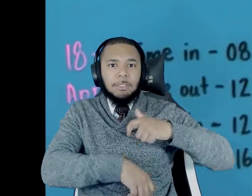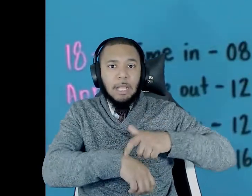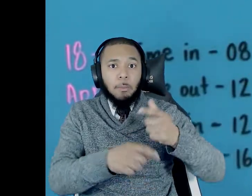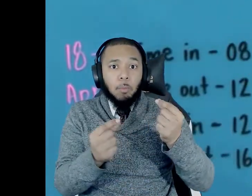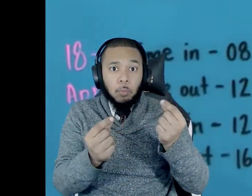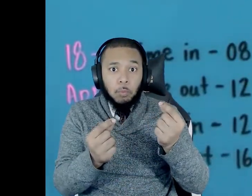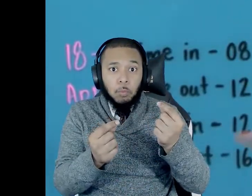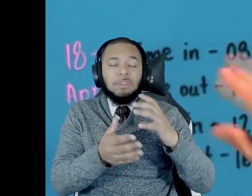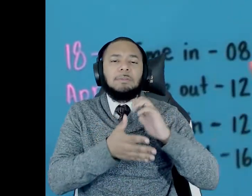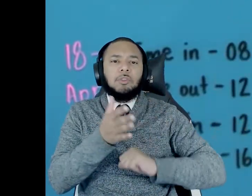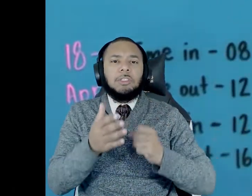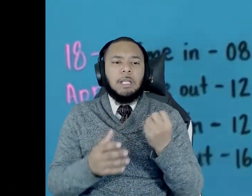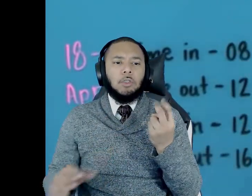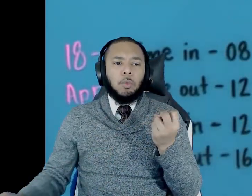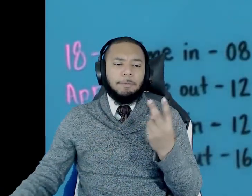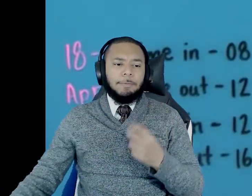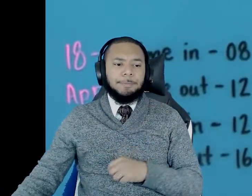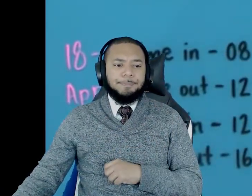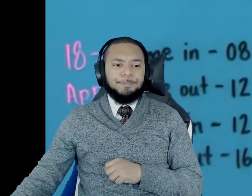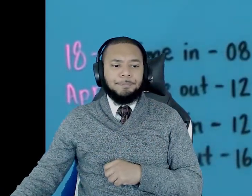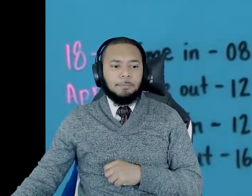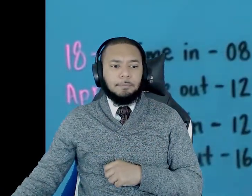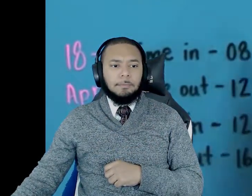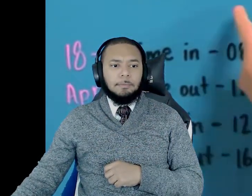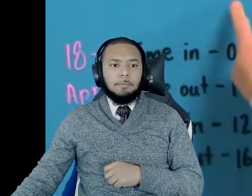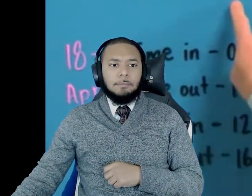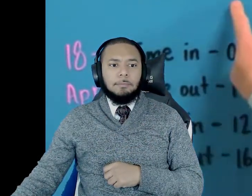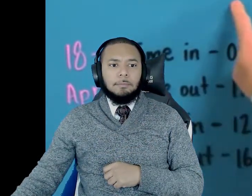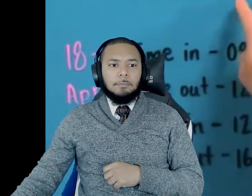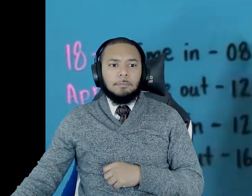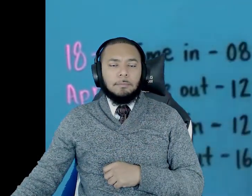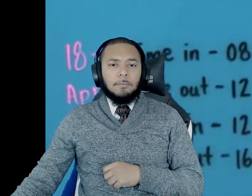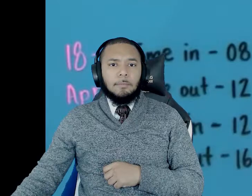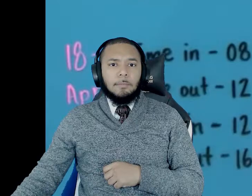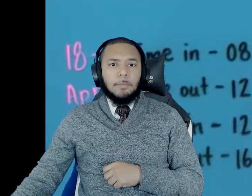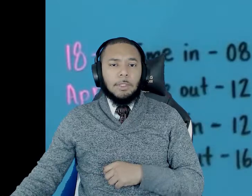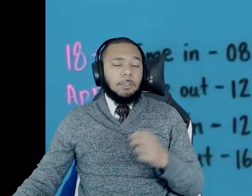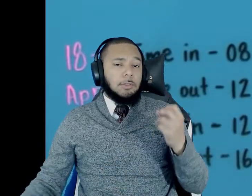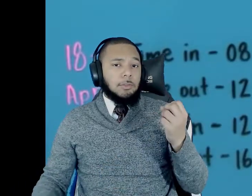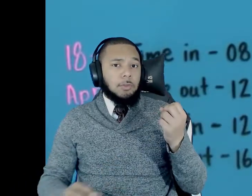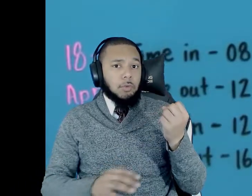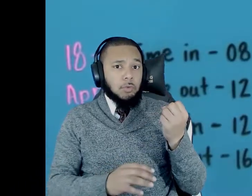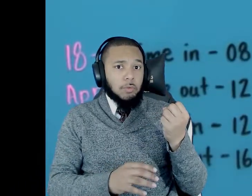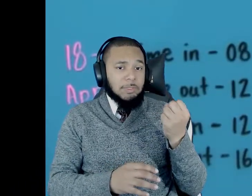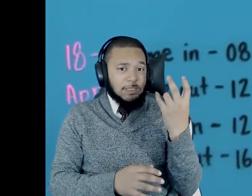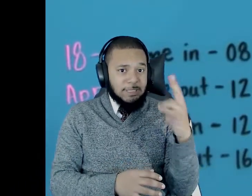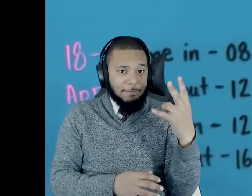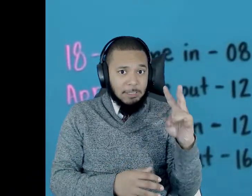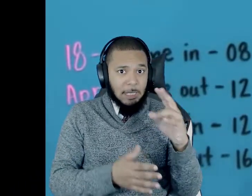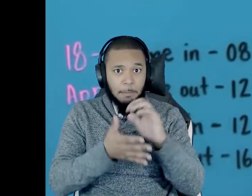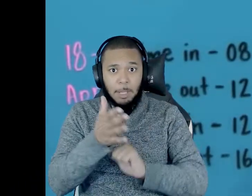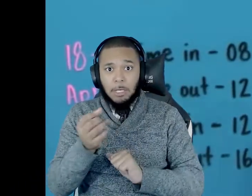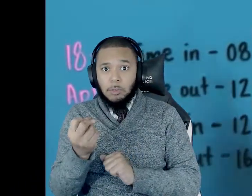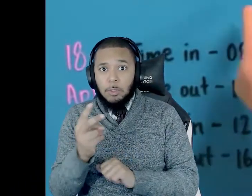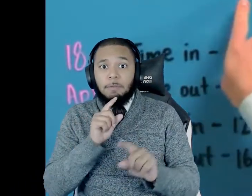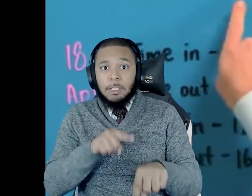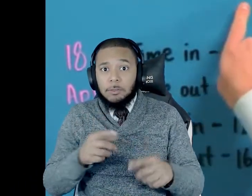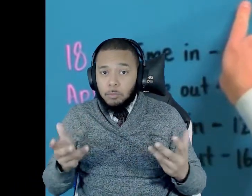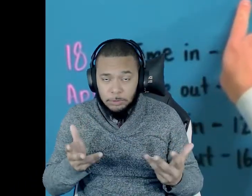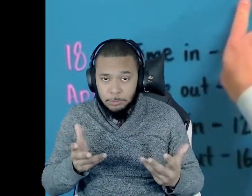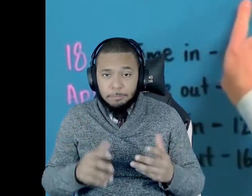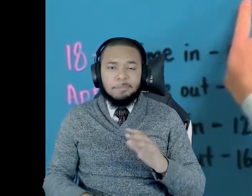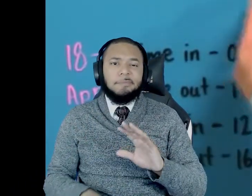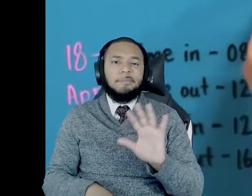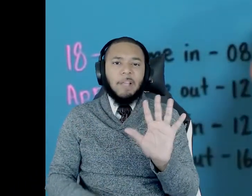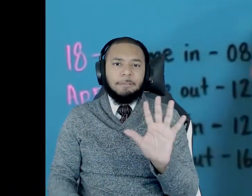subtract 12 if you're used to AM and PM. So if I subtract 12 from 17, I'll get 5. So this is